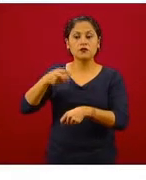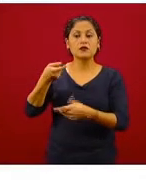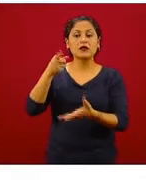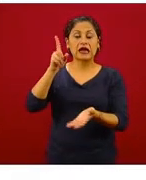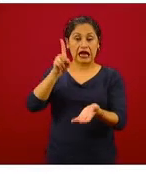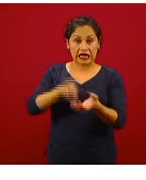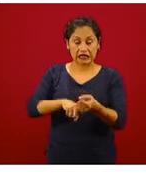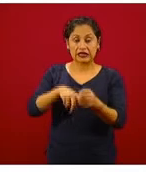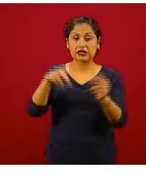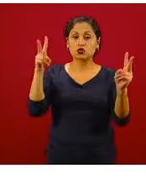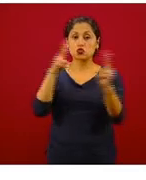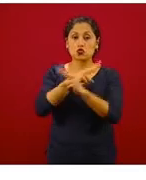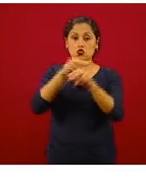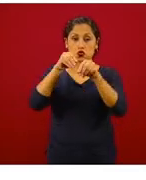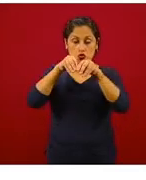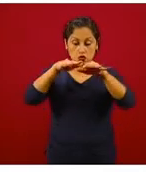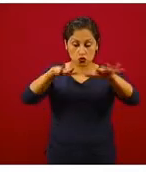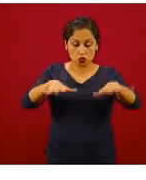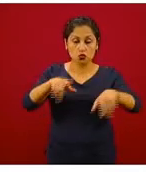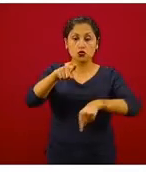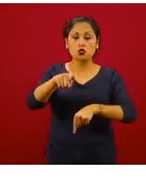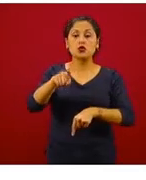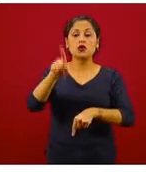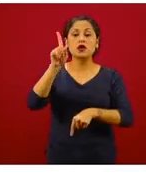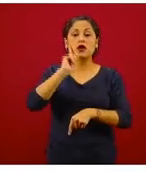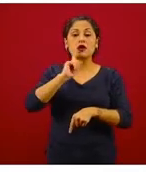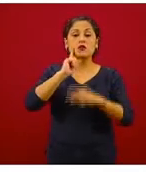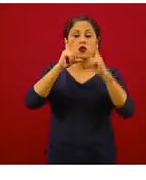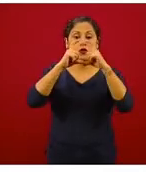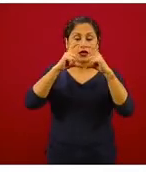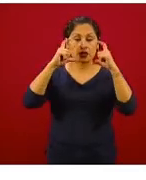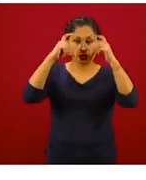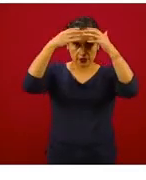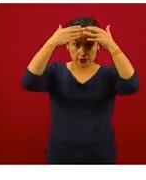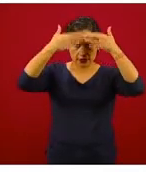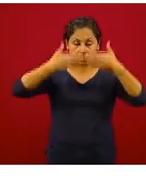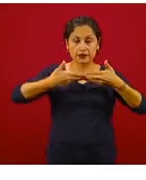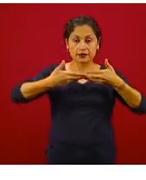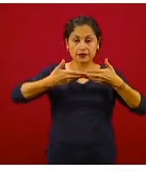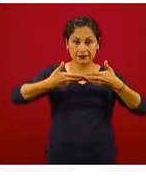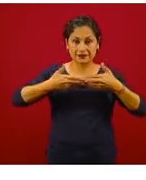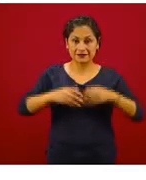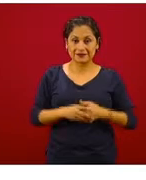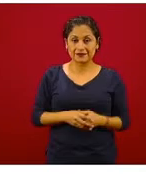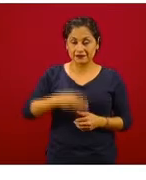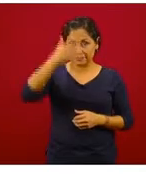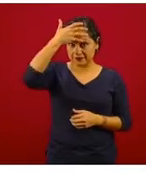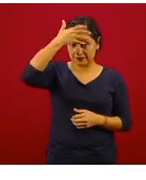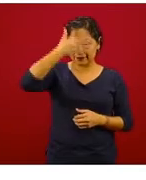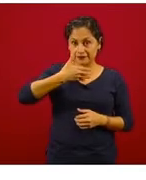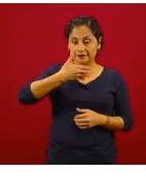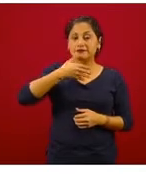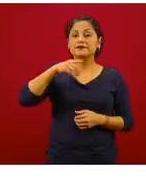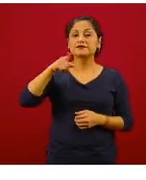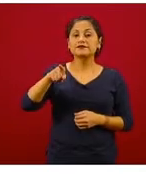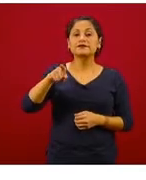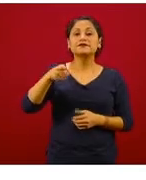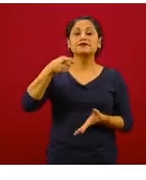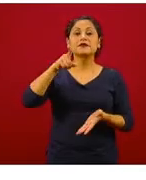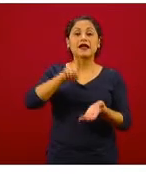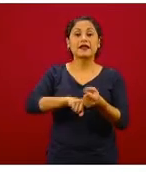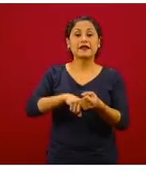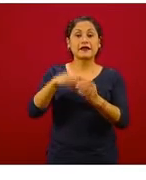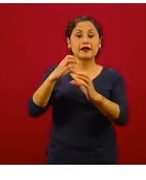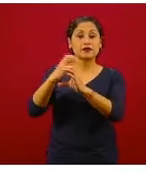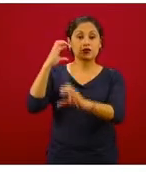doing. This is a transportation. There is a temperature check filter.